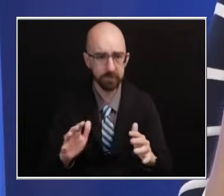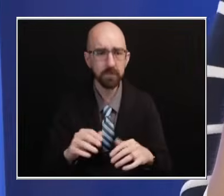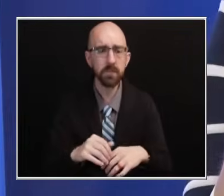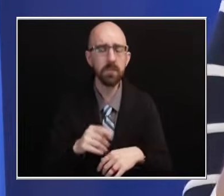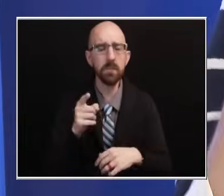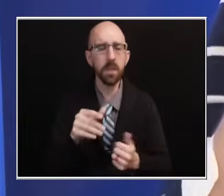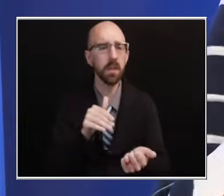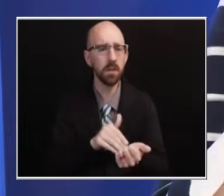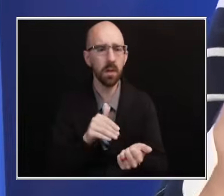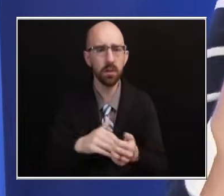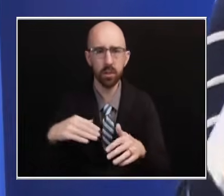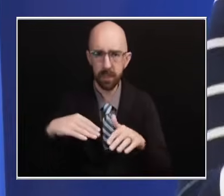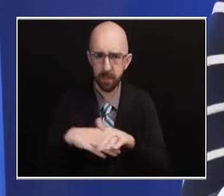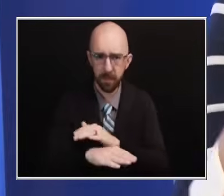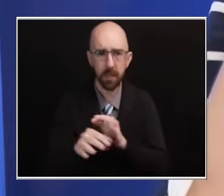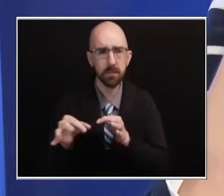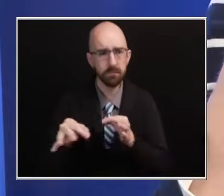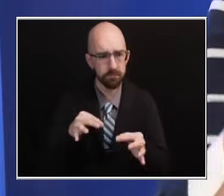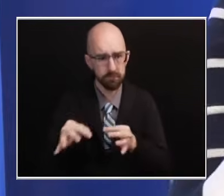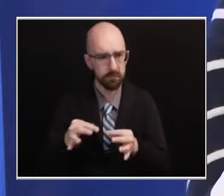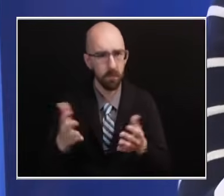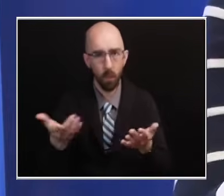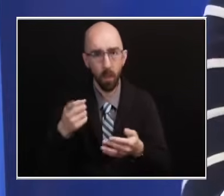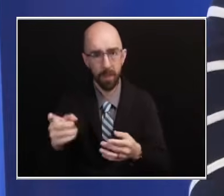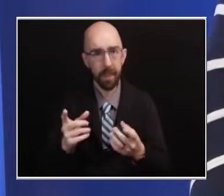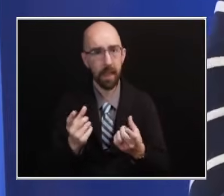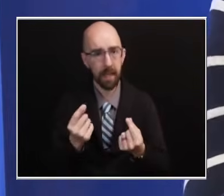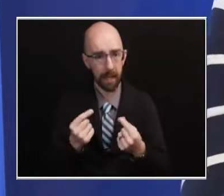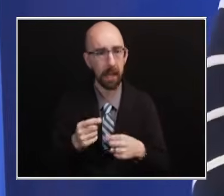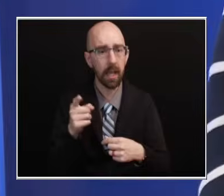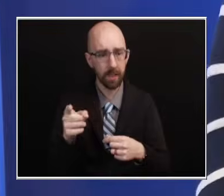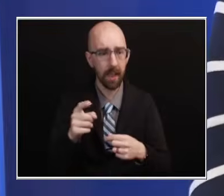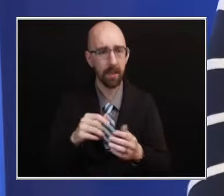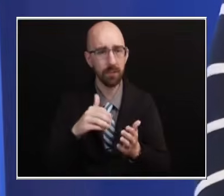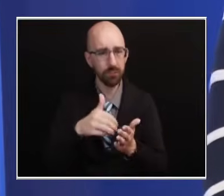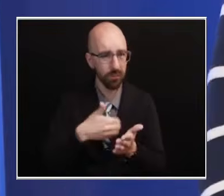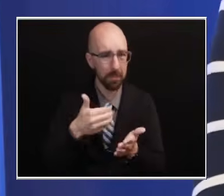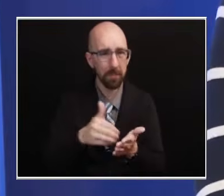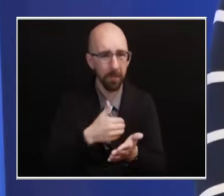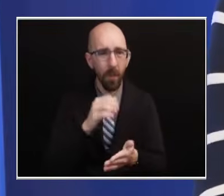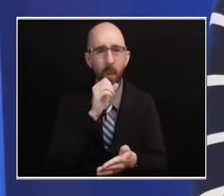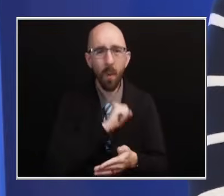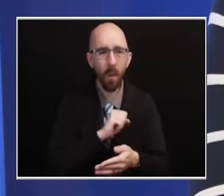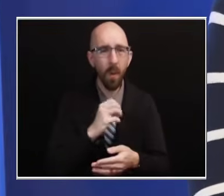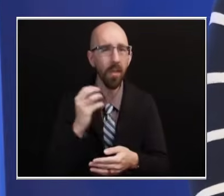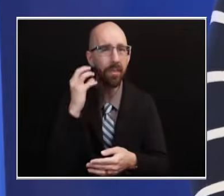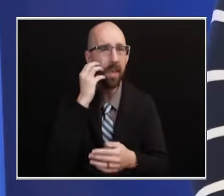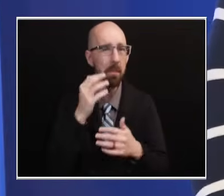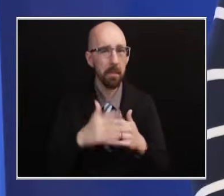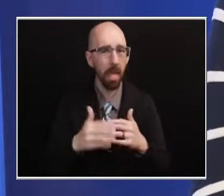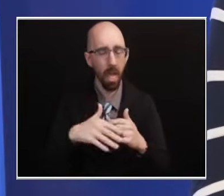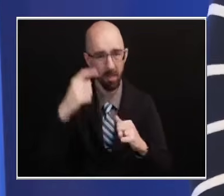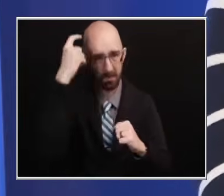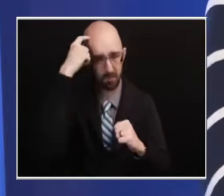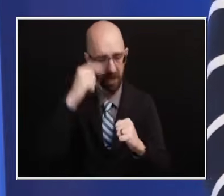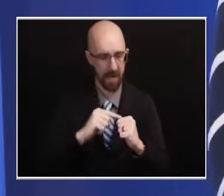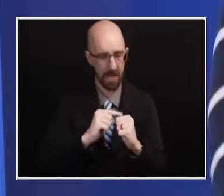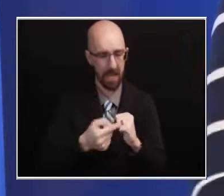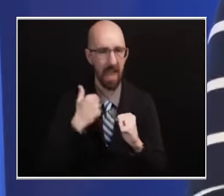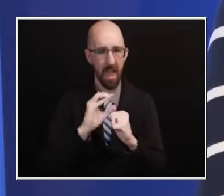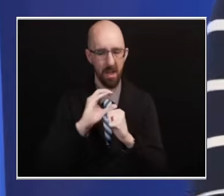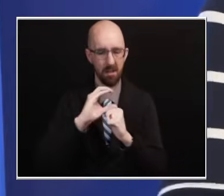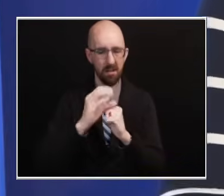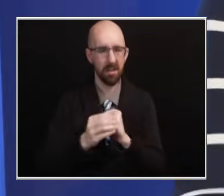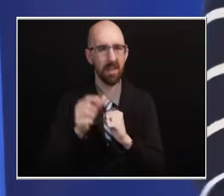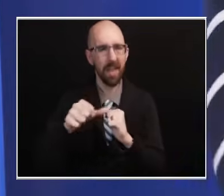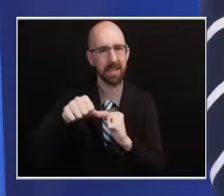in and explained what they had done. That they had scraped all the old thick blood off of his brain, and everyone